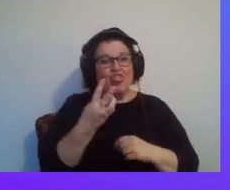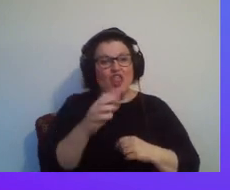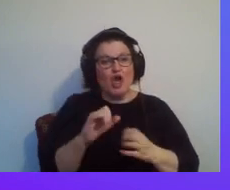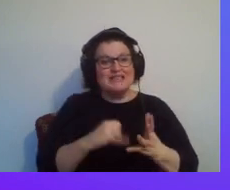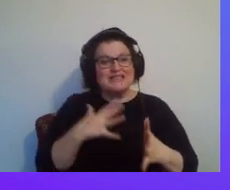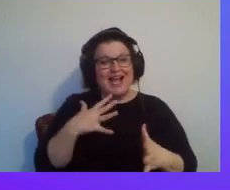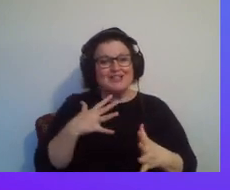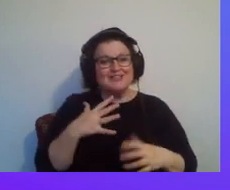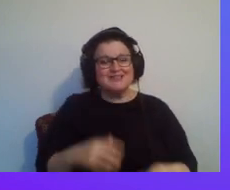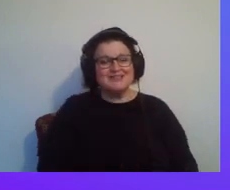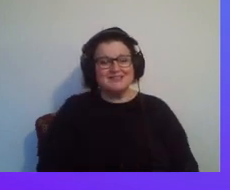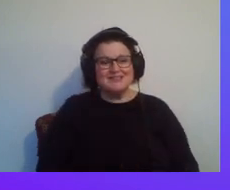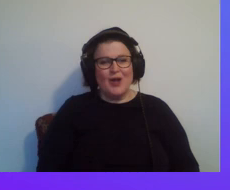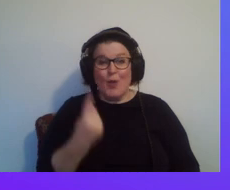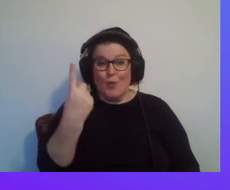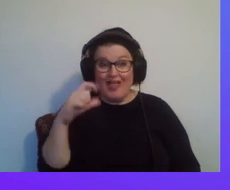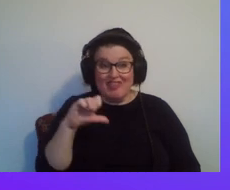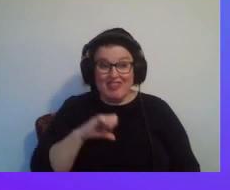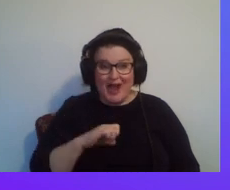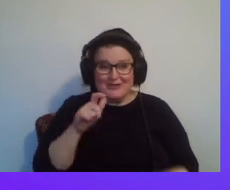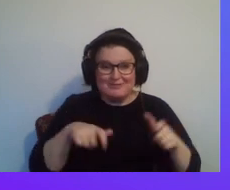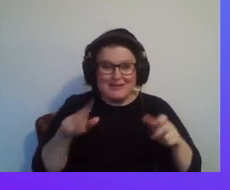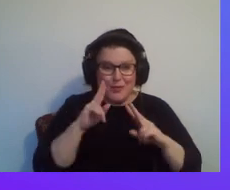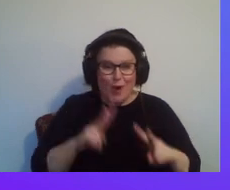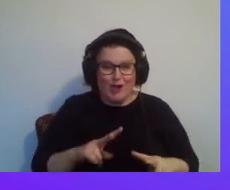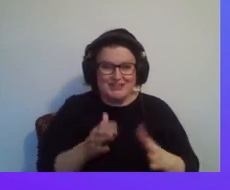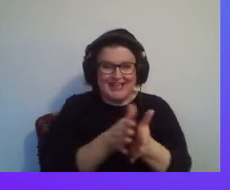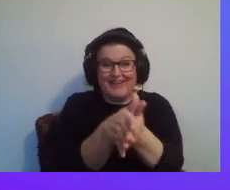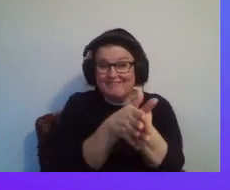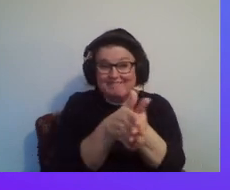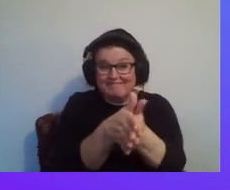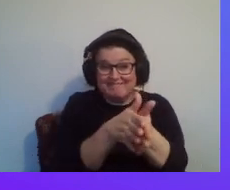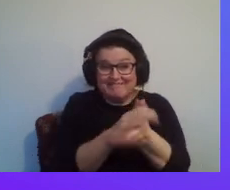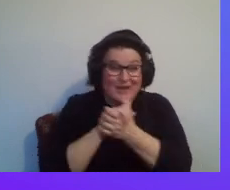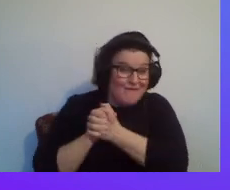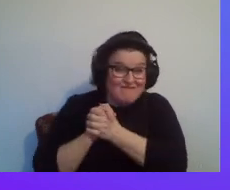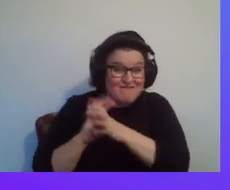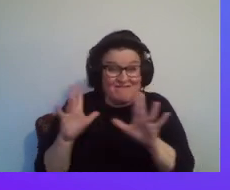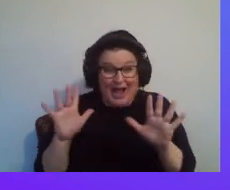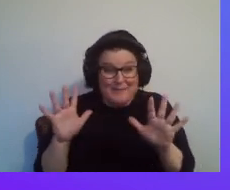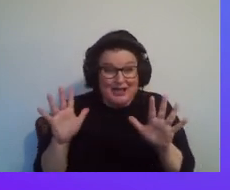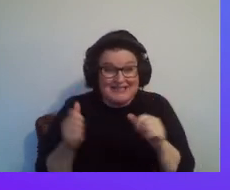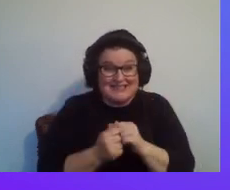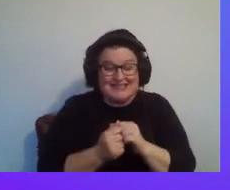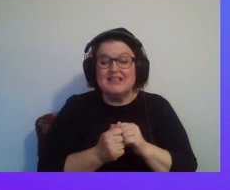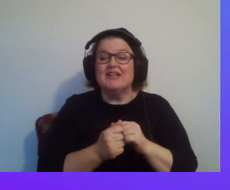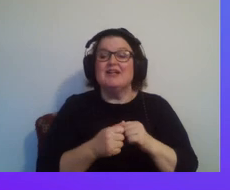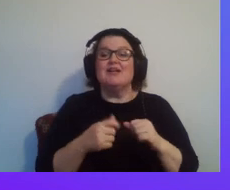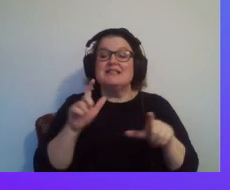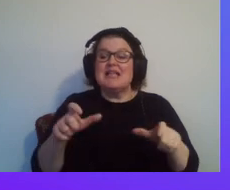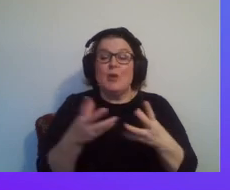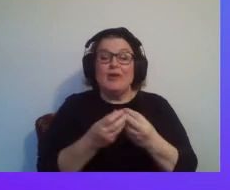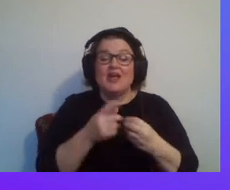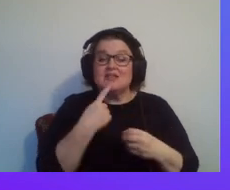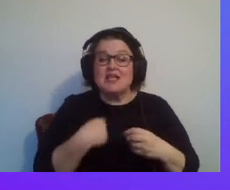on this call, which has really been tremendous. And thank you for staying with us. What would you say to